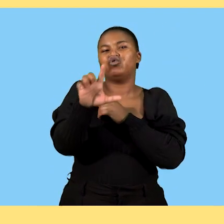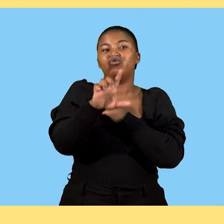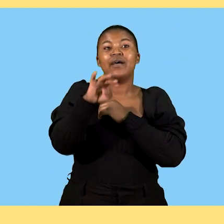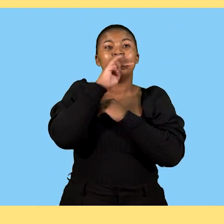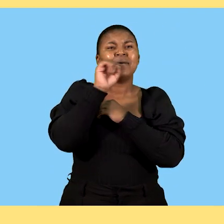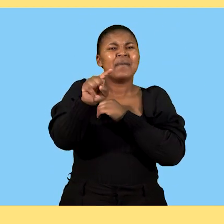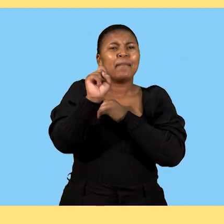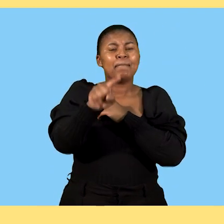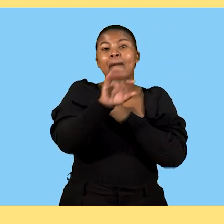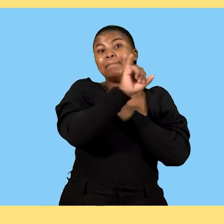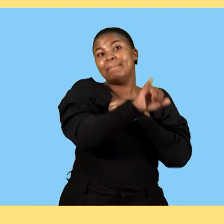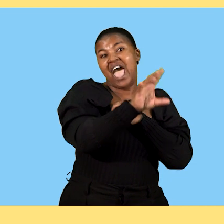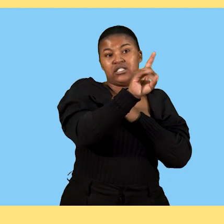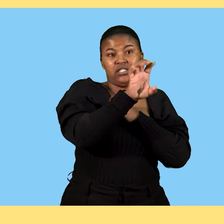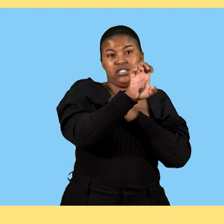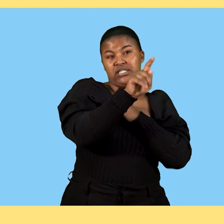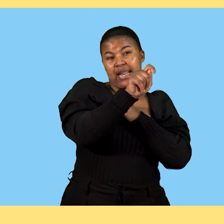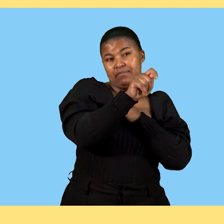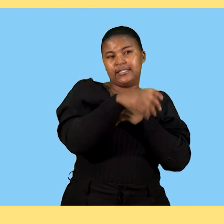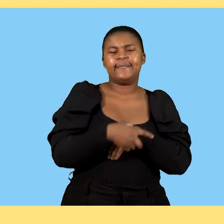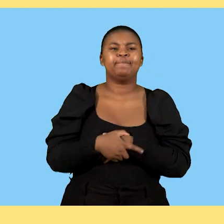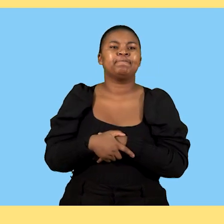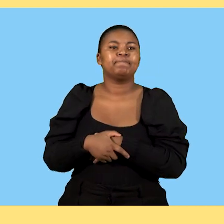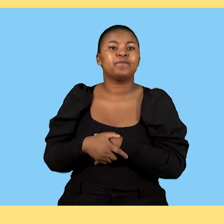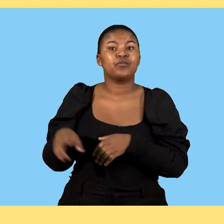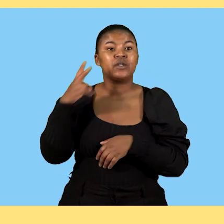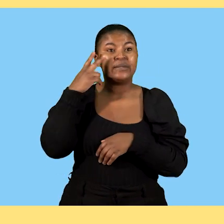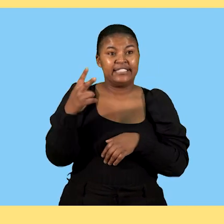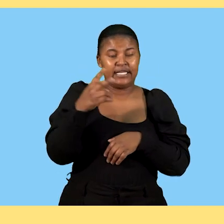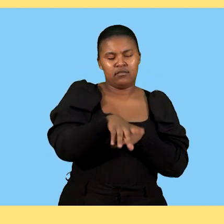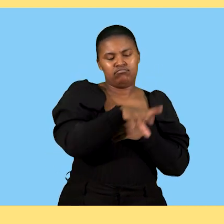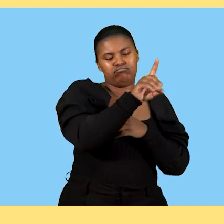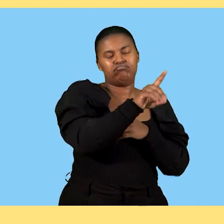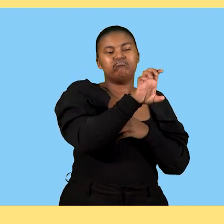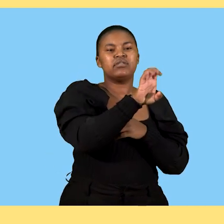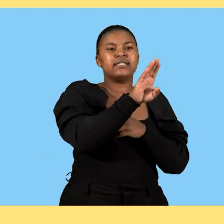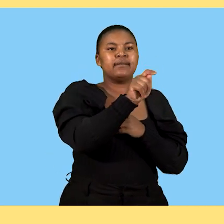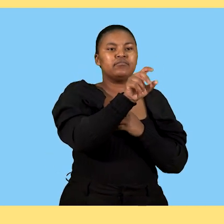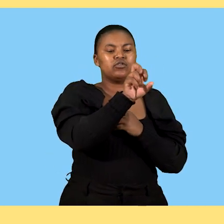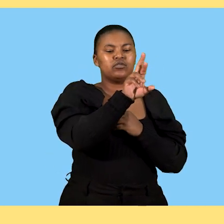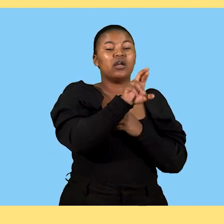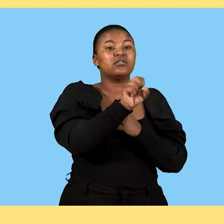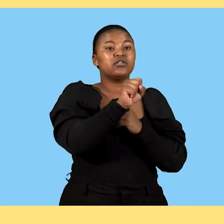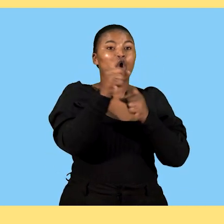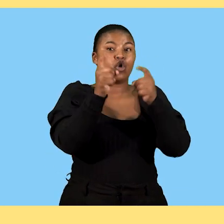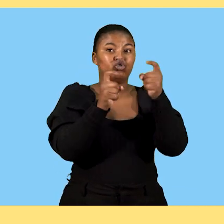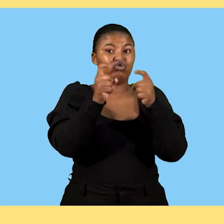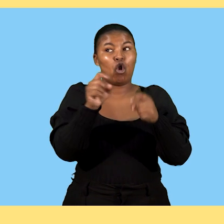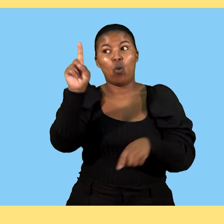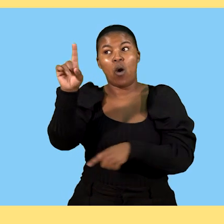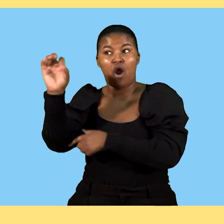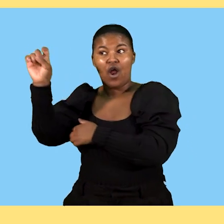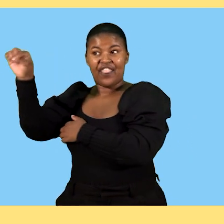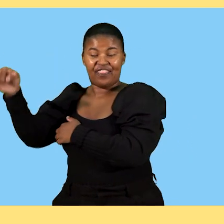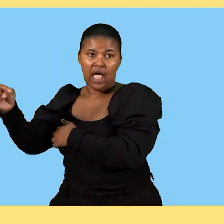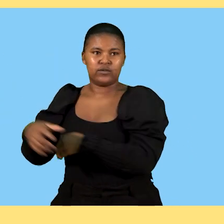is bank. It says, debtors control 100,000. Bank